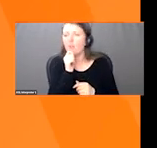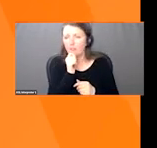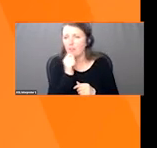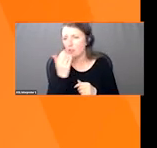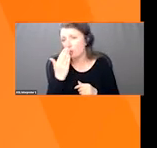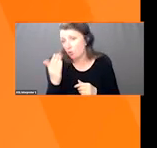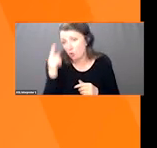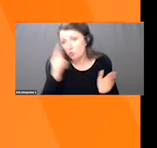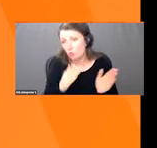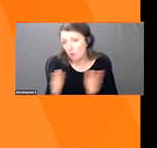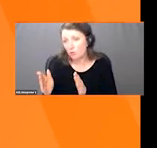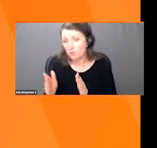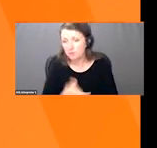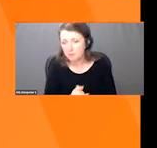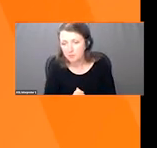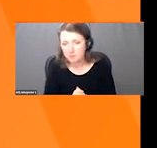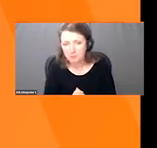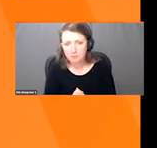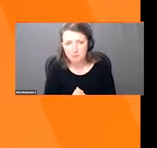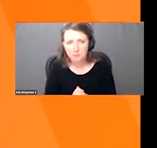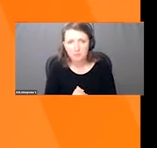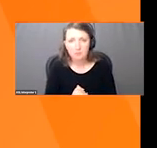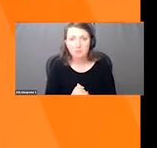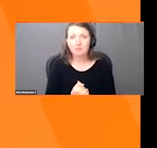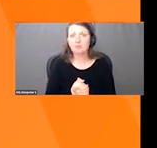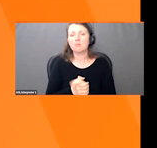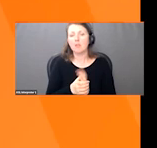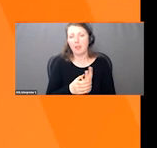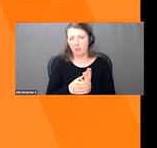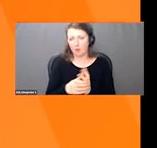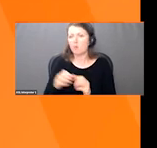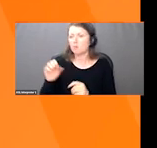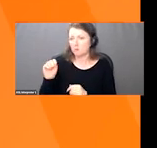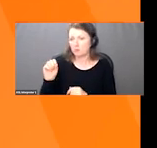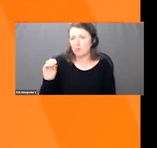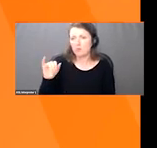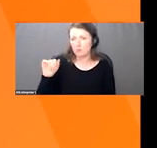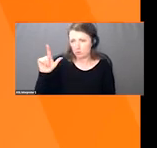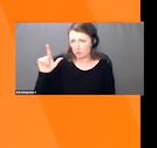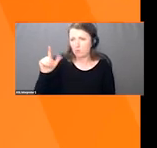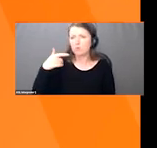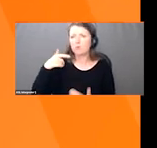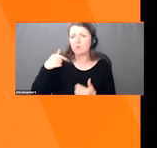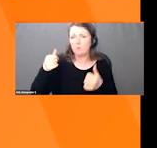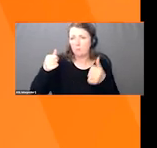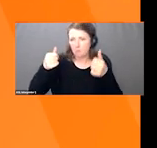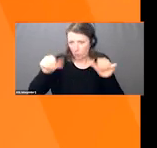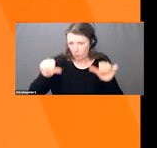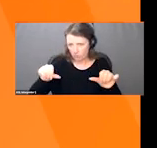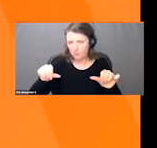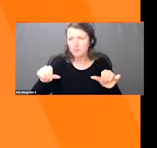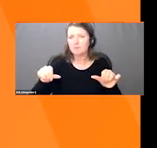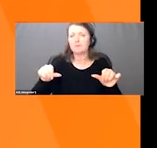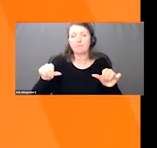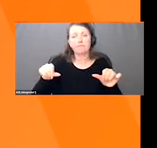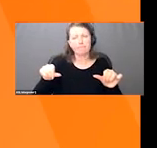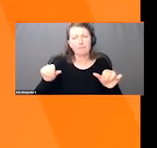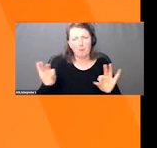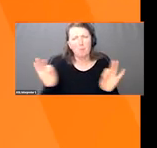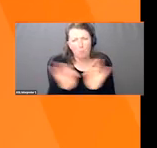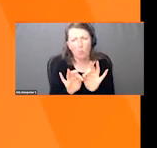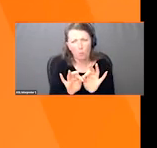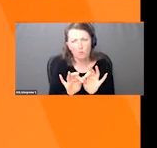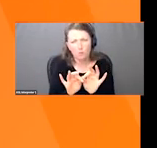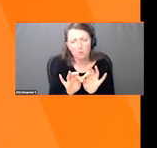Everybody knows about posting. So posting on any social platform is fairly important. LinkedIn is no